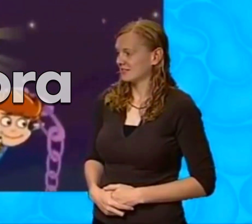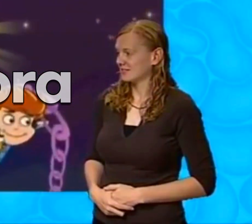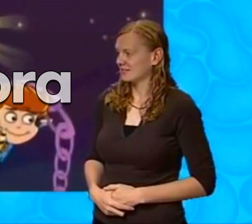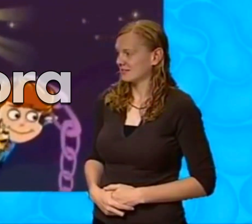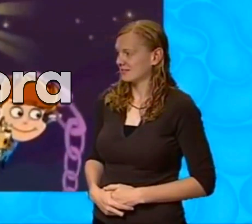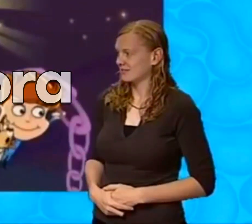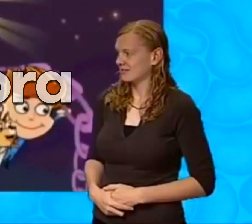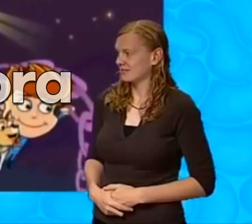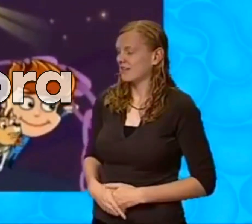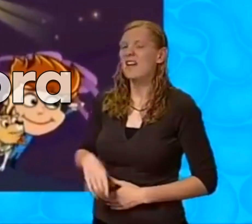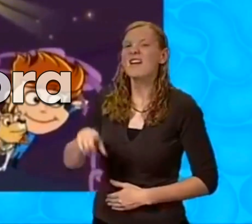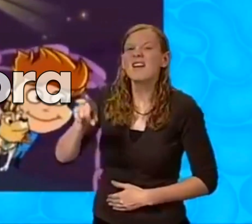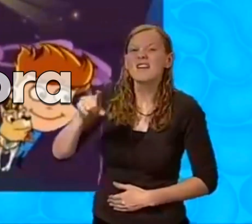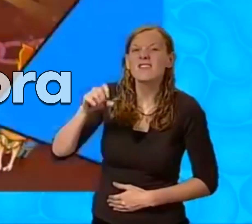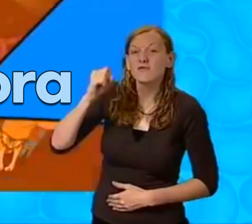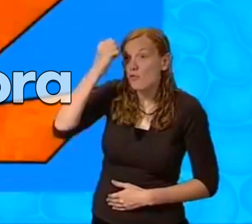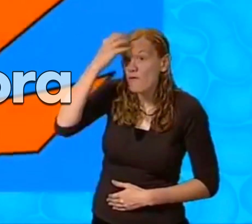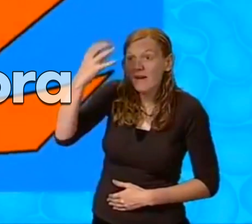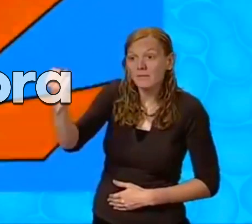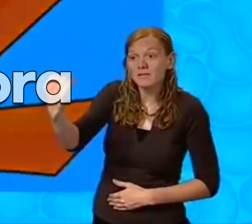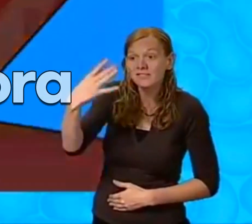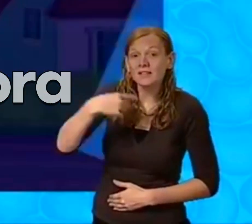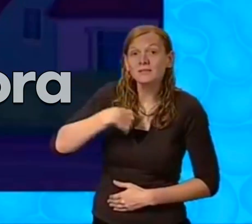Don't forget to send a postcard!